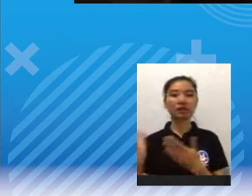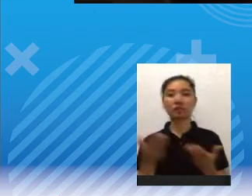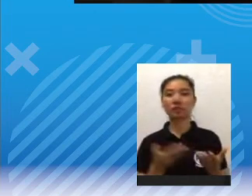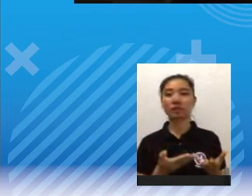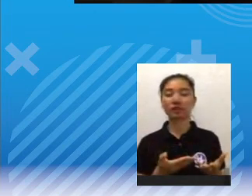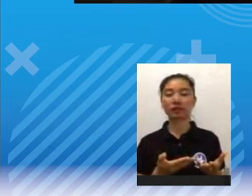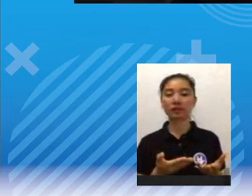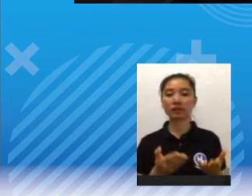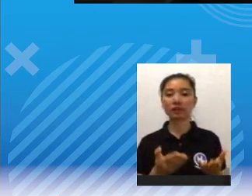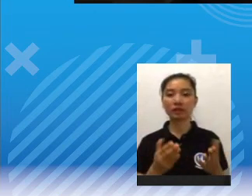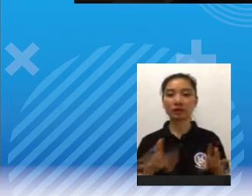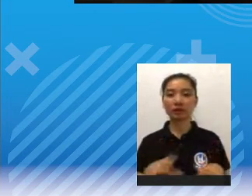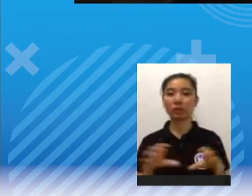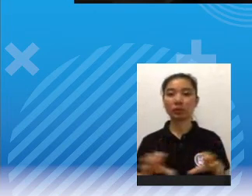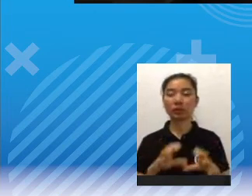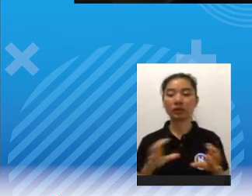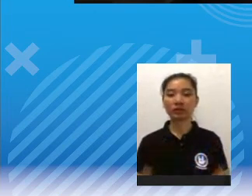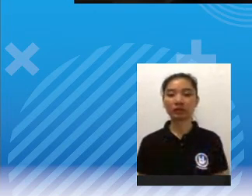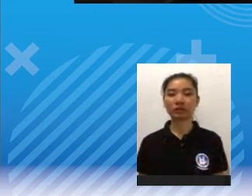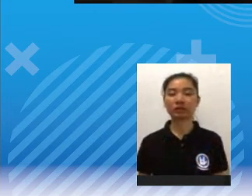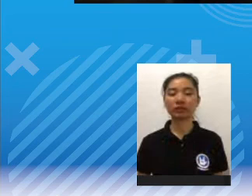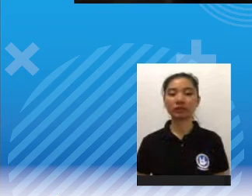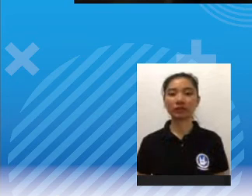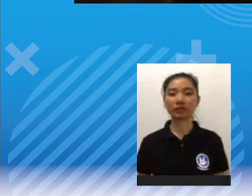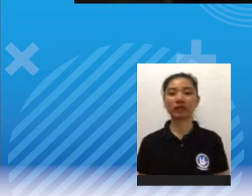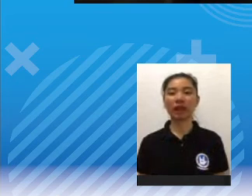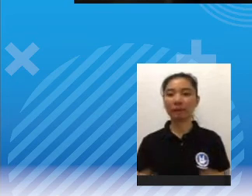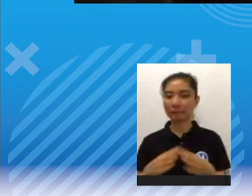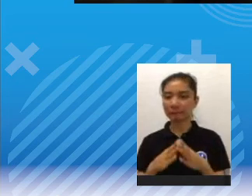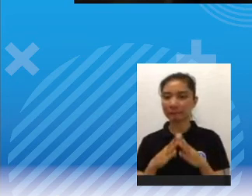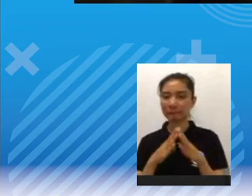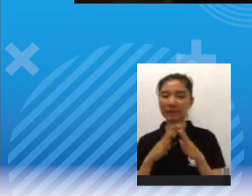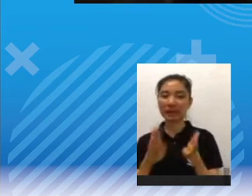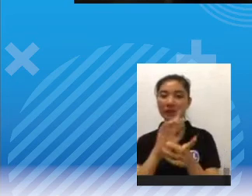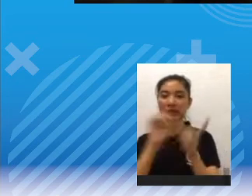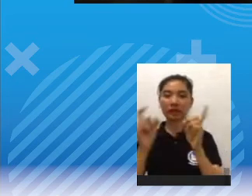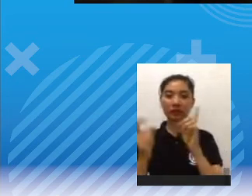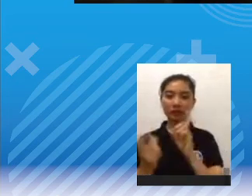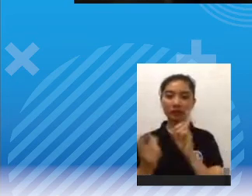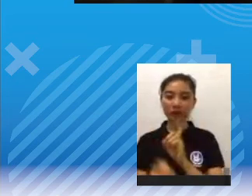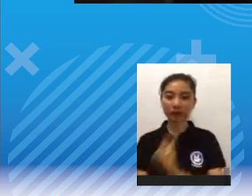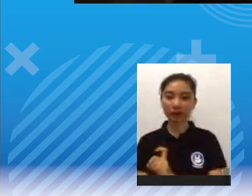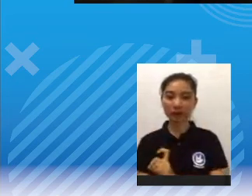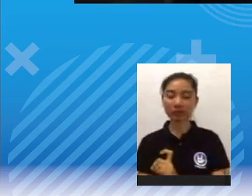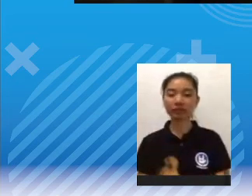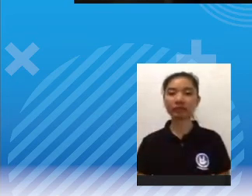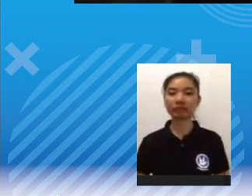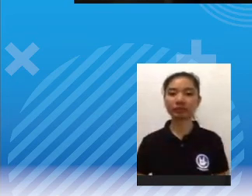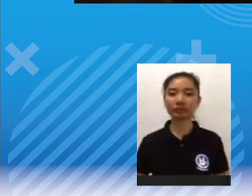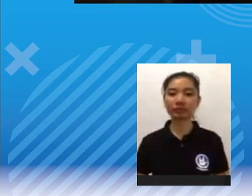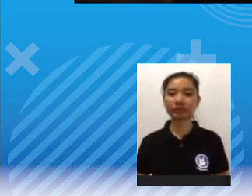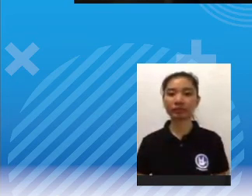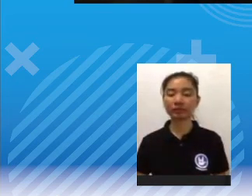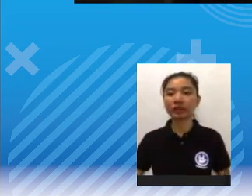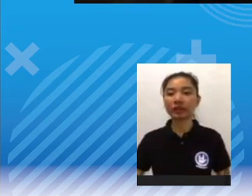big shift sa akin yung working from home. Working in the office to working from home. Really big shift. And ako